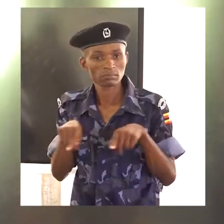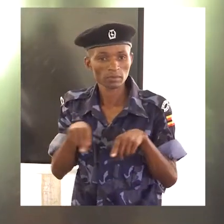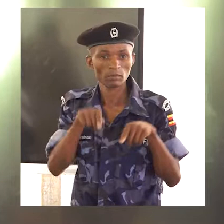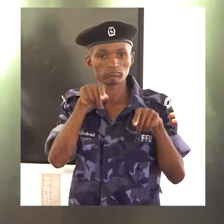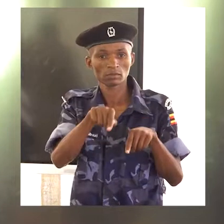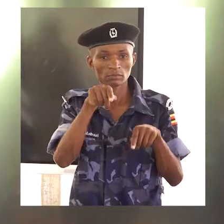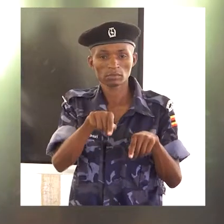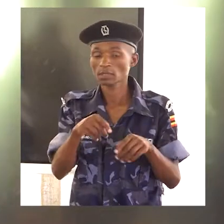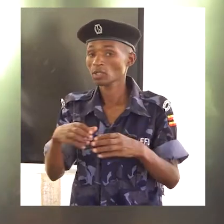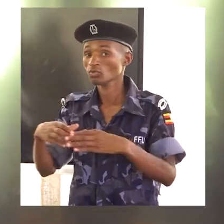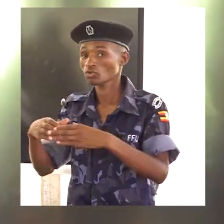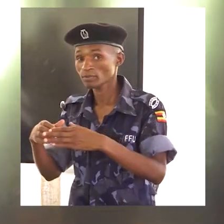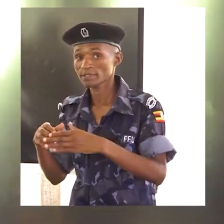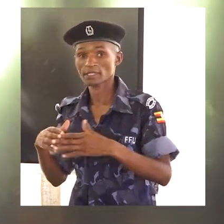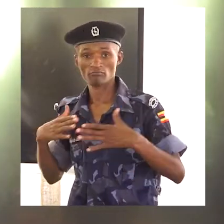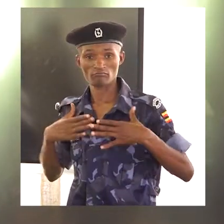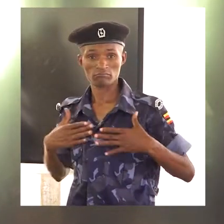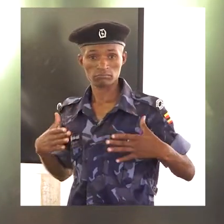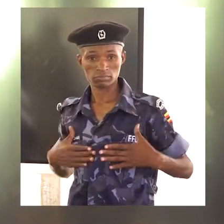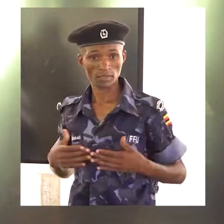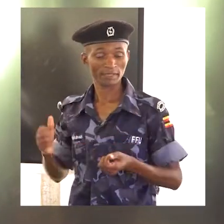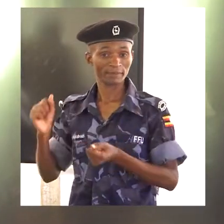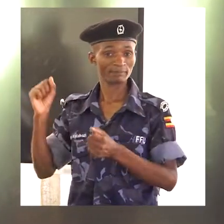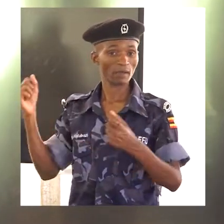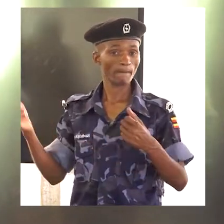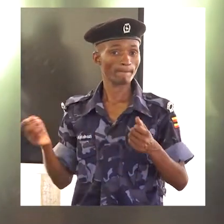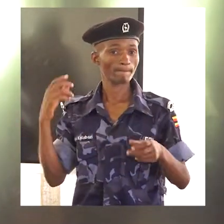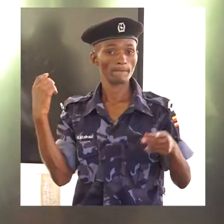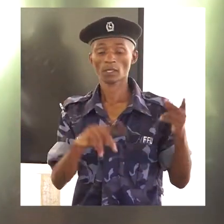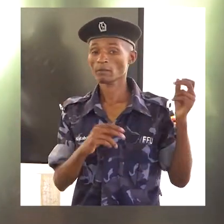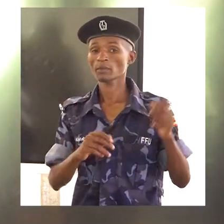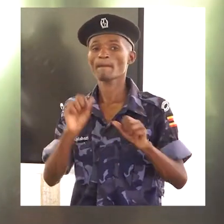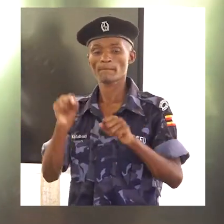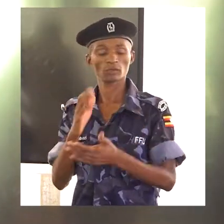and physical attacks must stop.